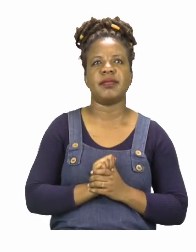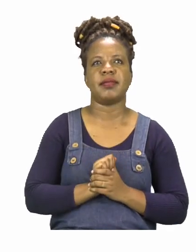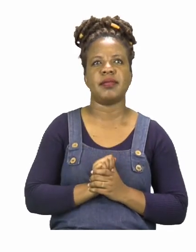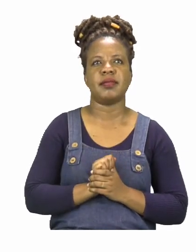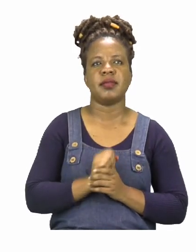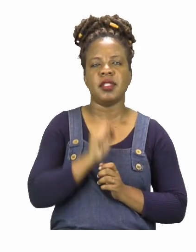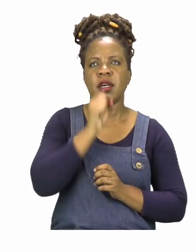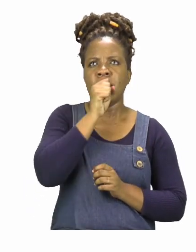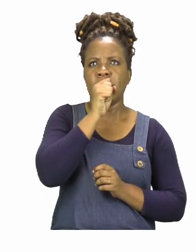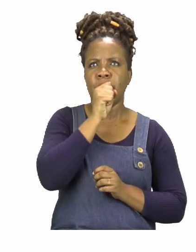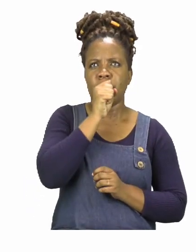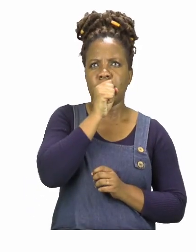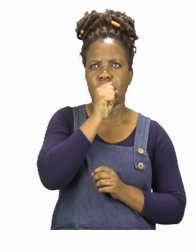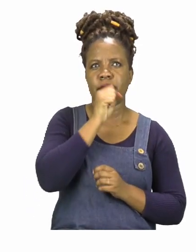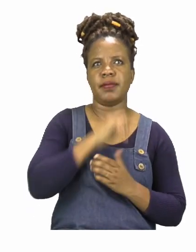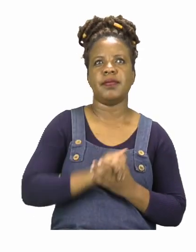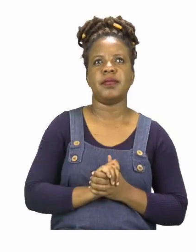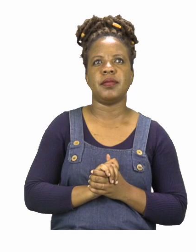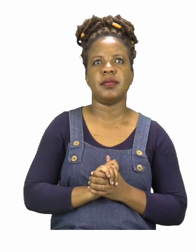coughing,